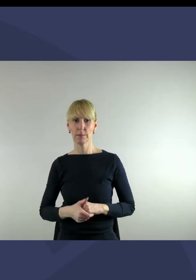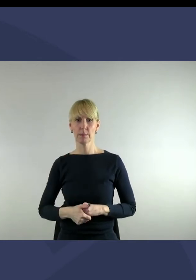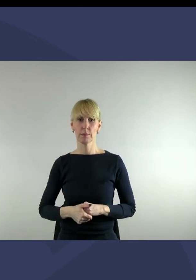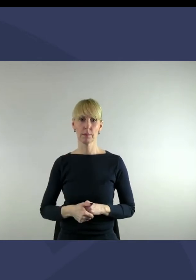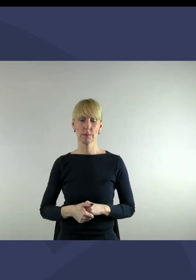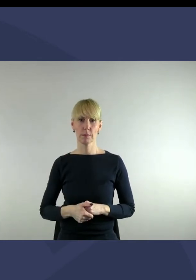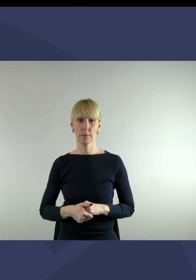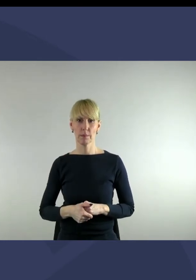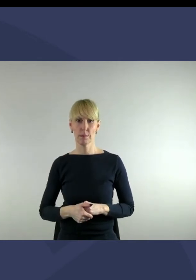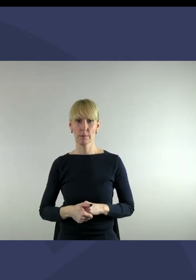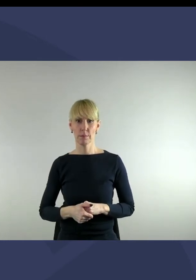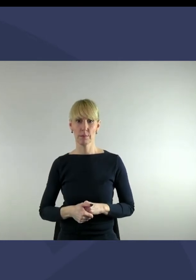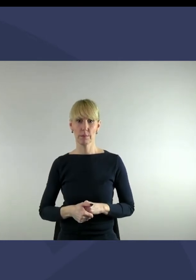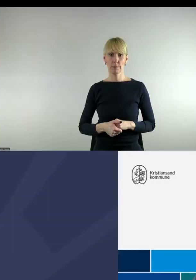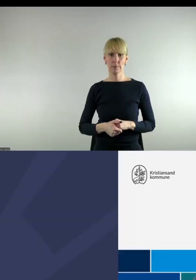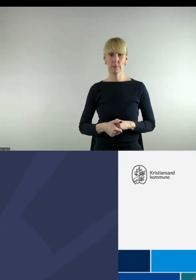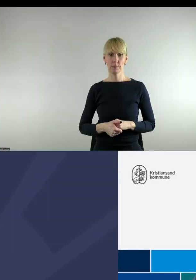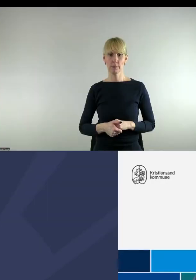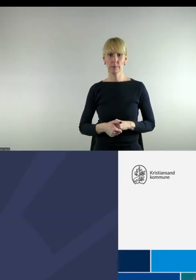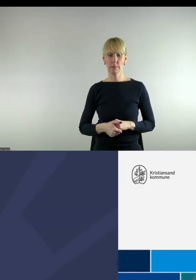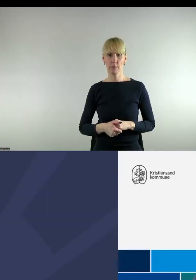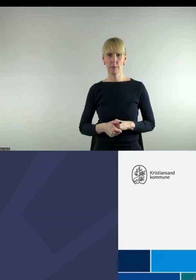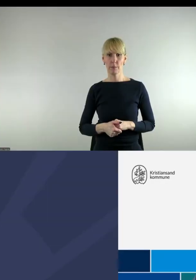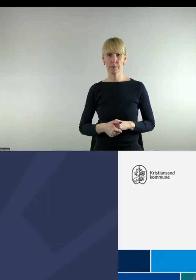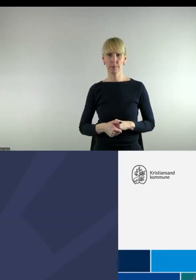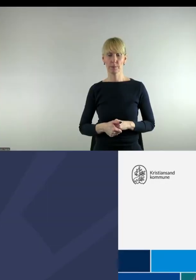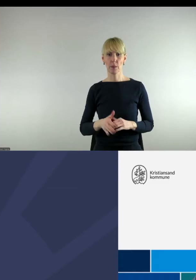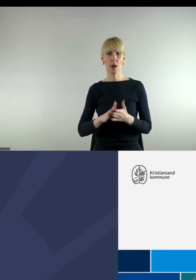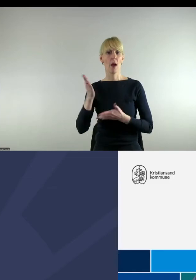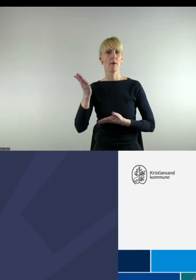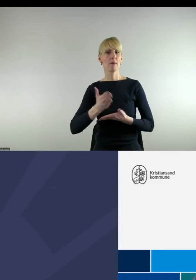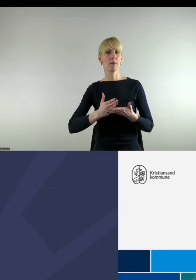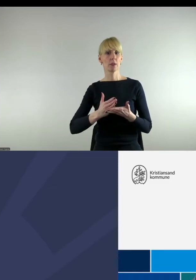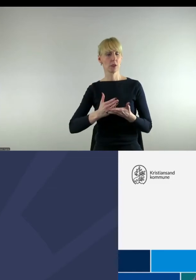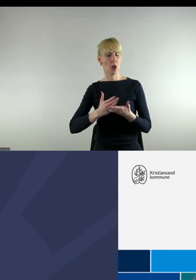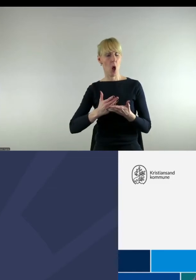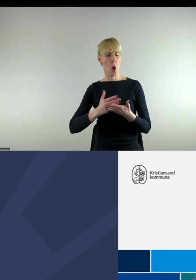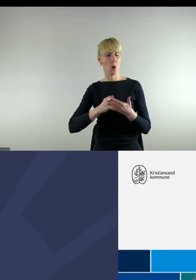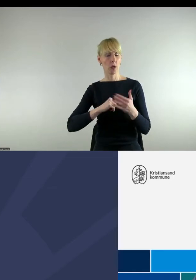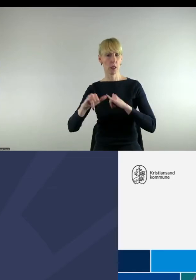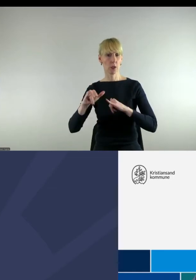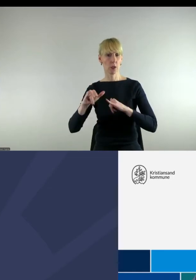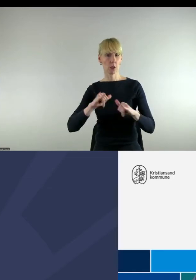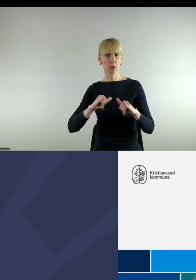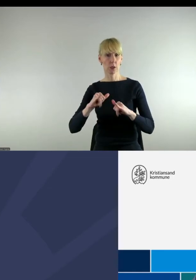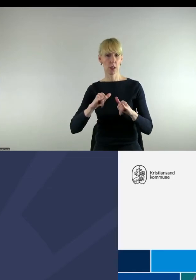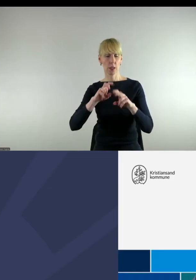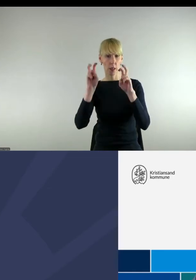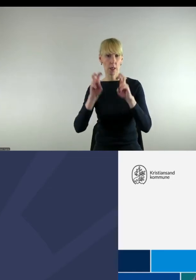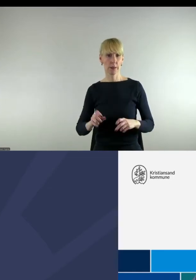is asked to give a speech. He's the head of emergency preparedness.